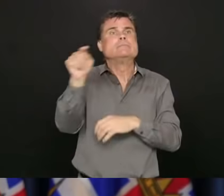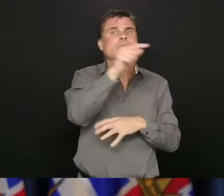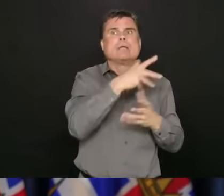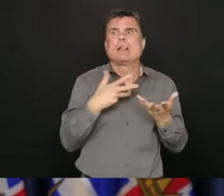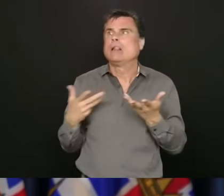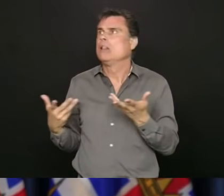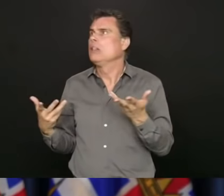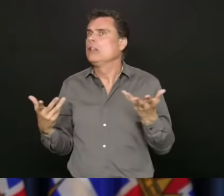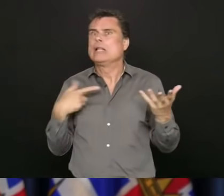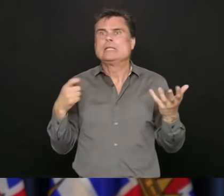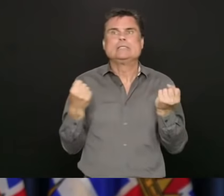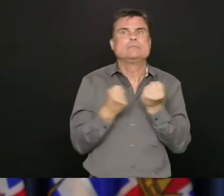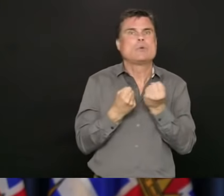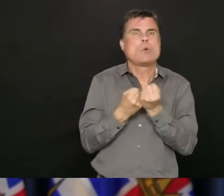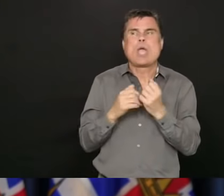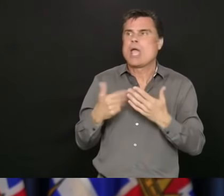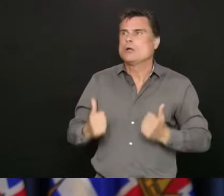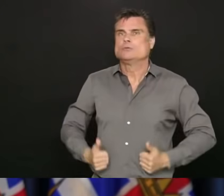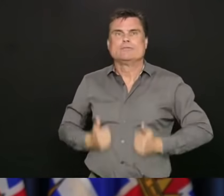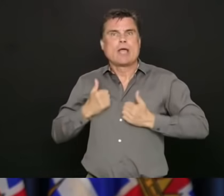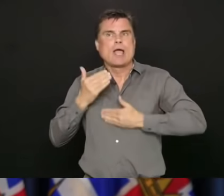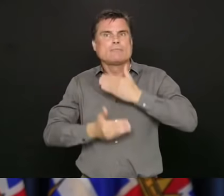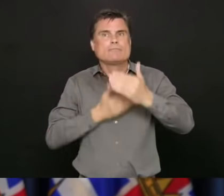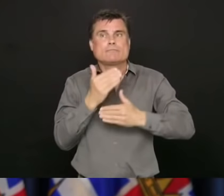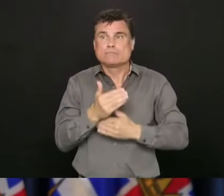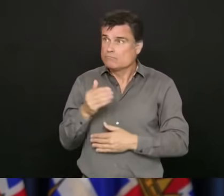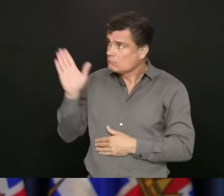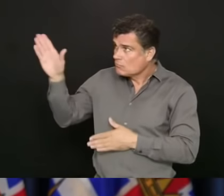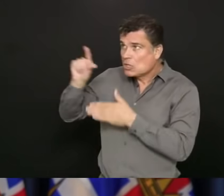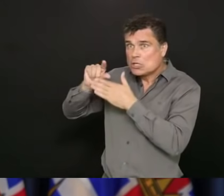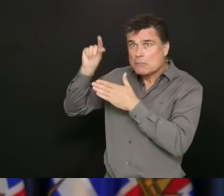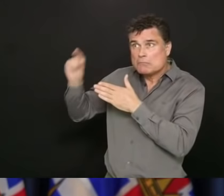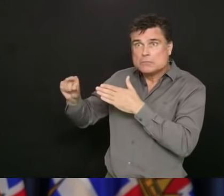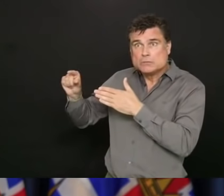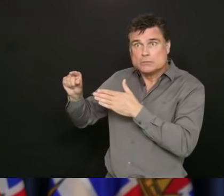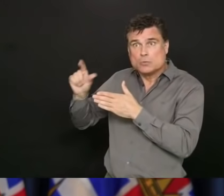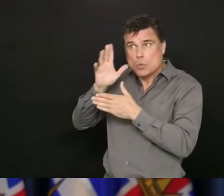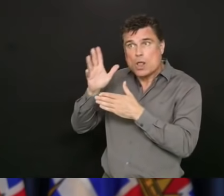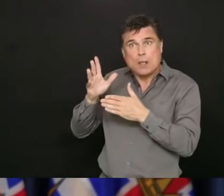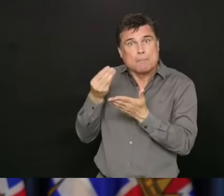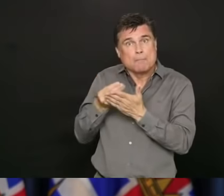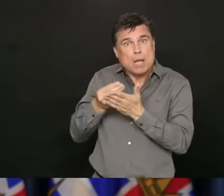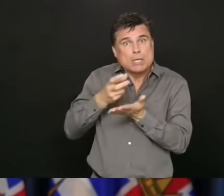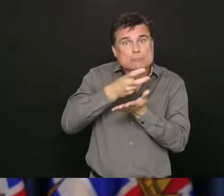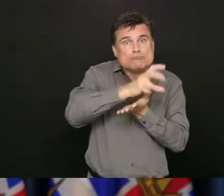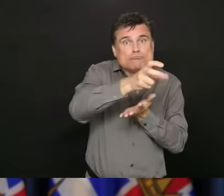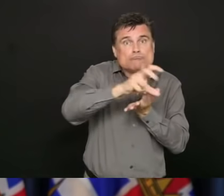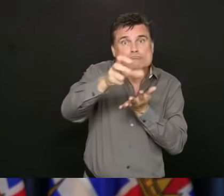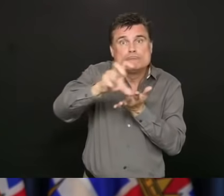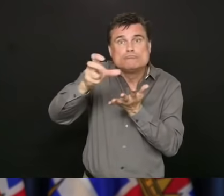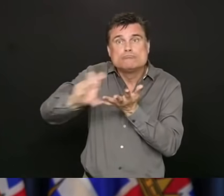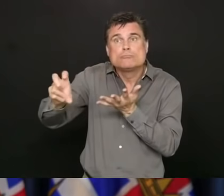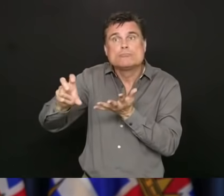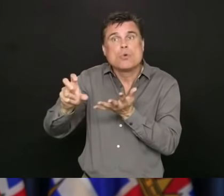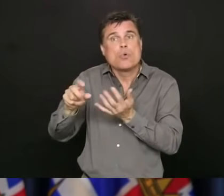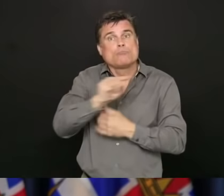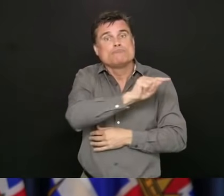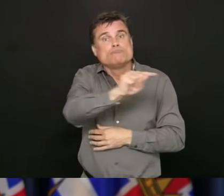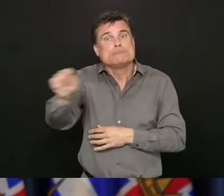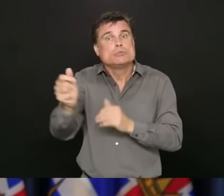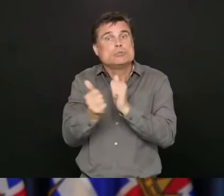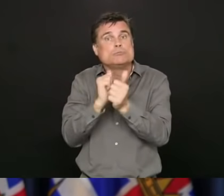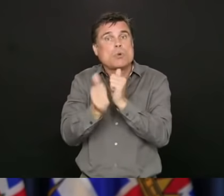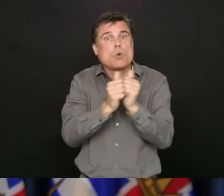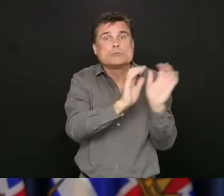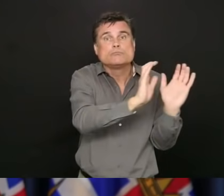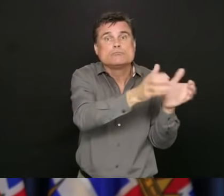government ever being in a position of providing subsidies, given there's a lot of competing priorities right now? Well, that's very true. I'm